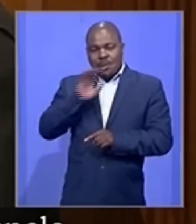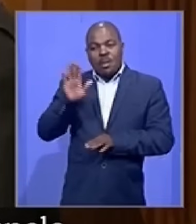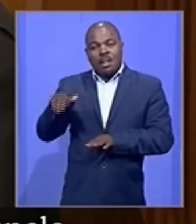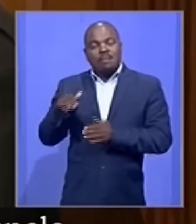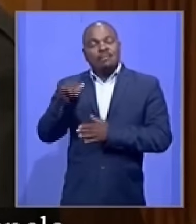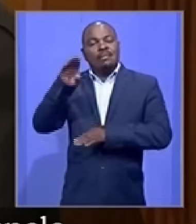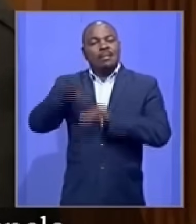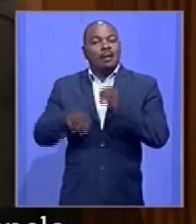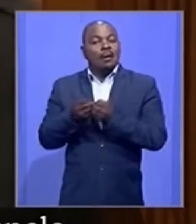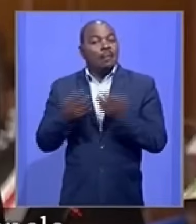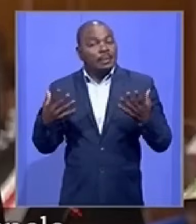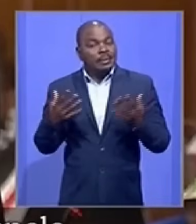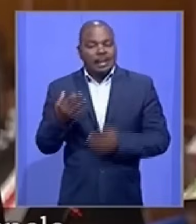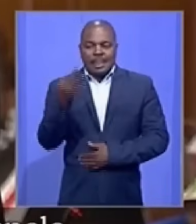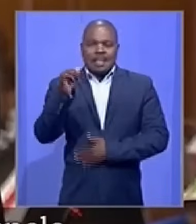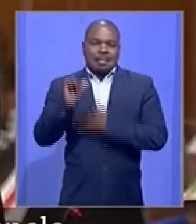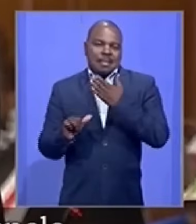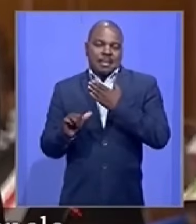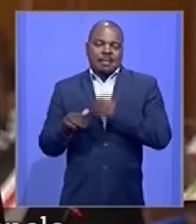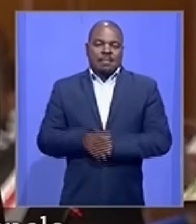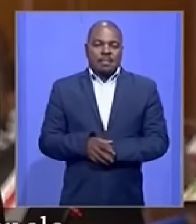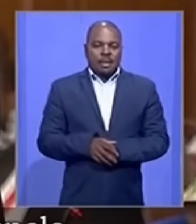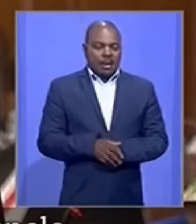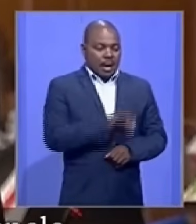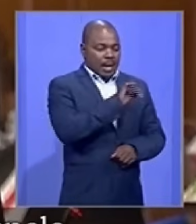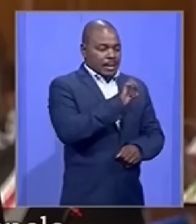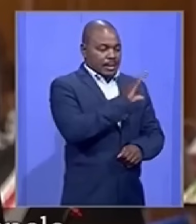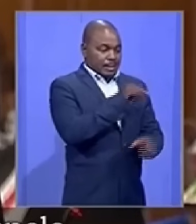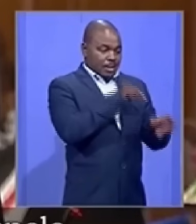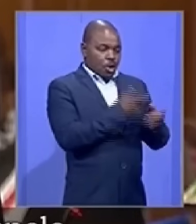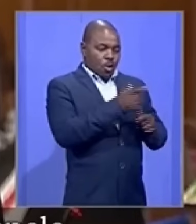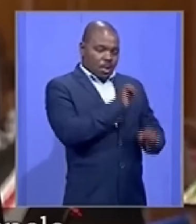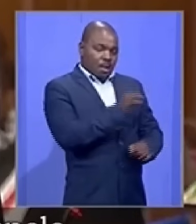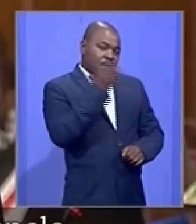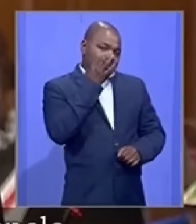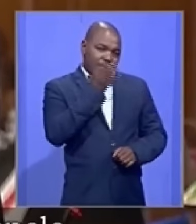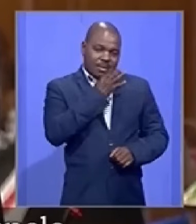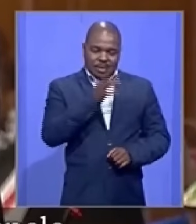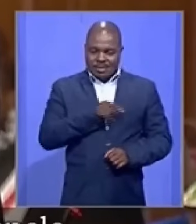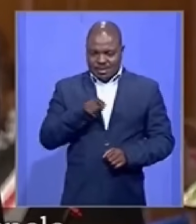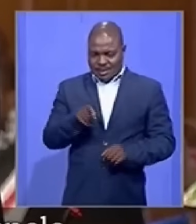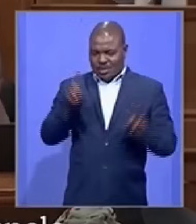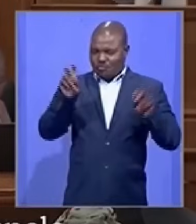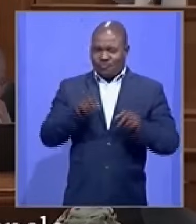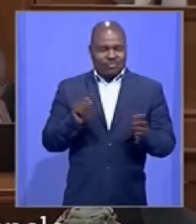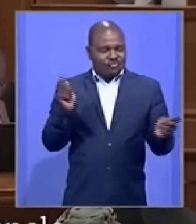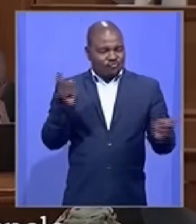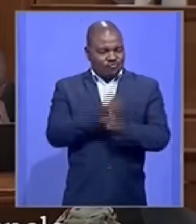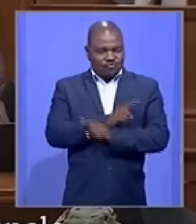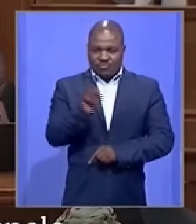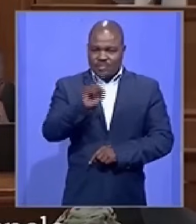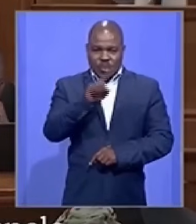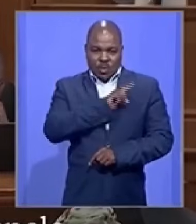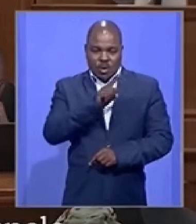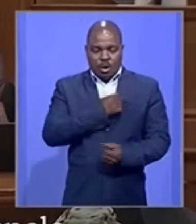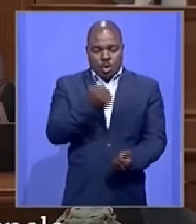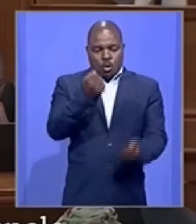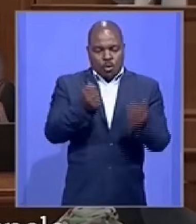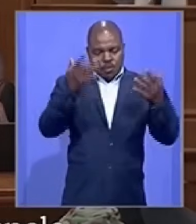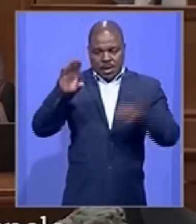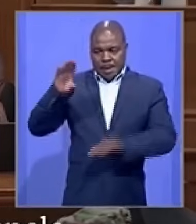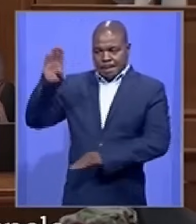of 3 months. Kauleleng la IEC le bolela hore maemo ana ha fetole taba ya hore lekgotla le ile la fana ka kahlolo